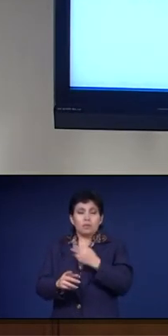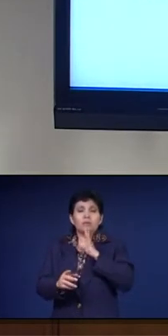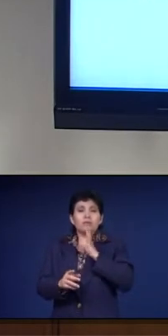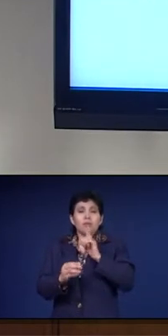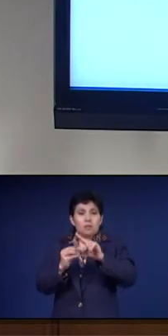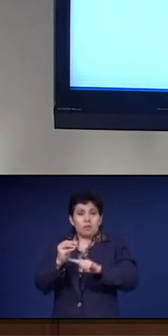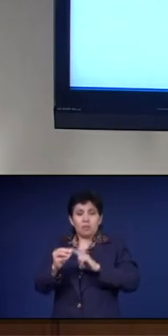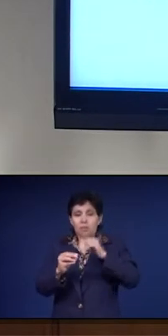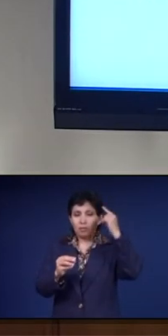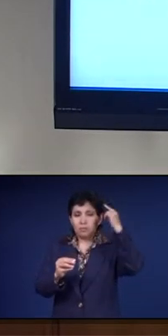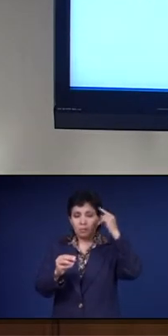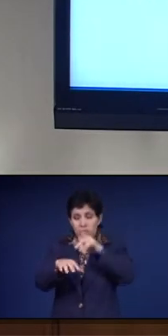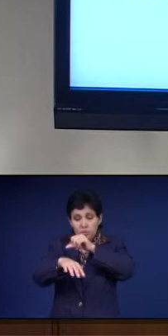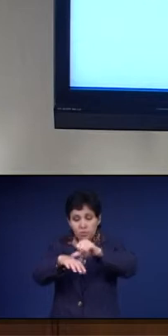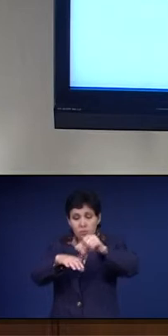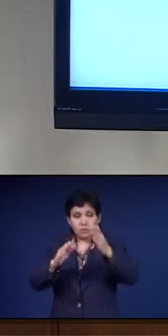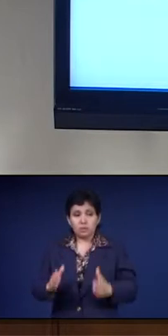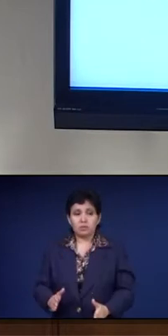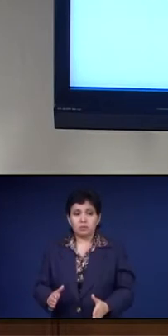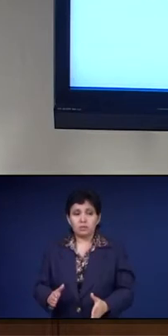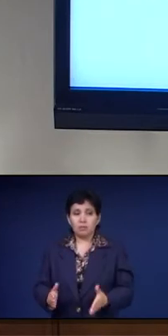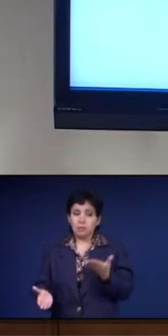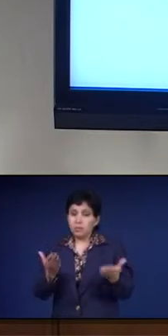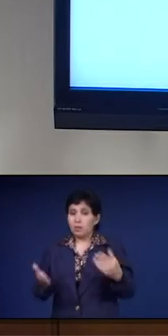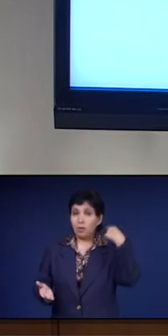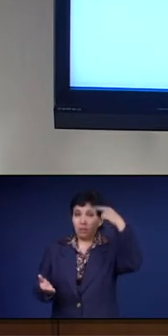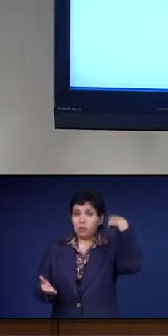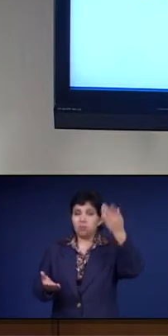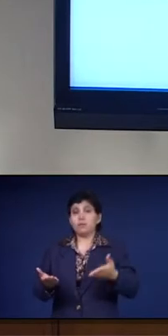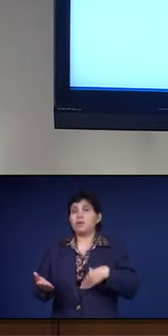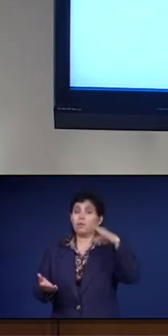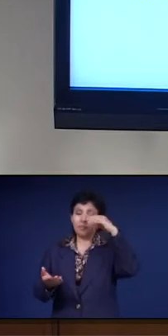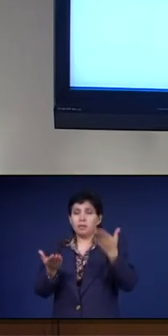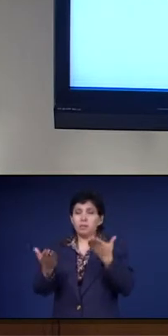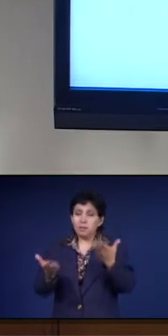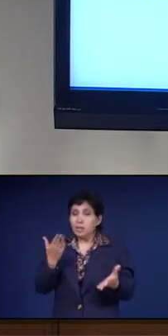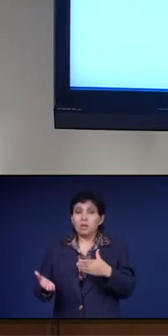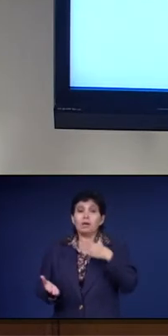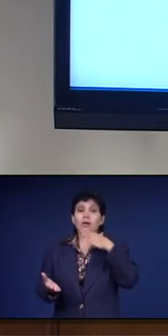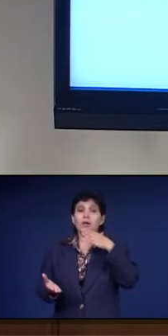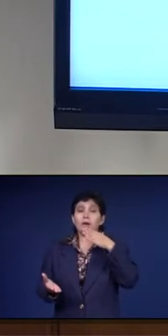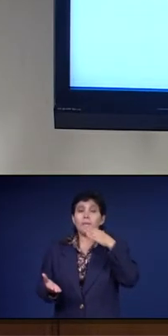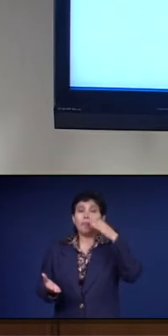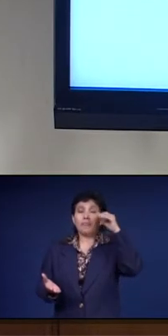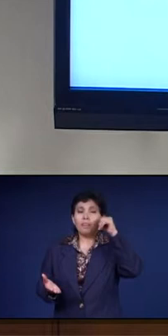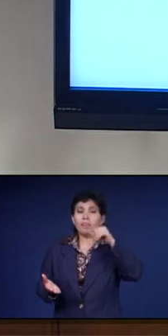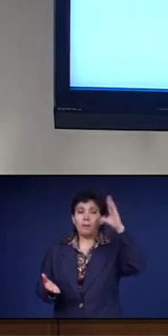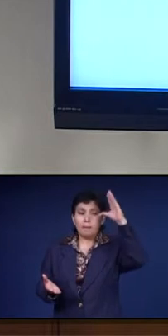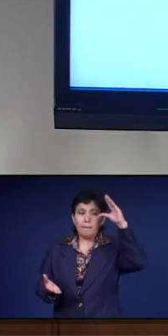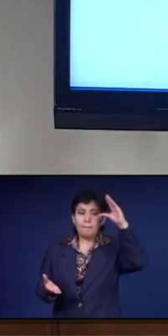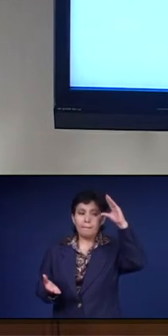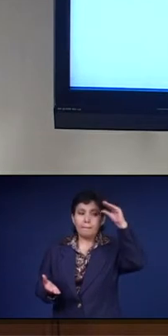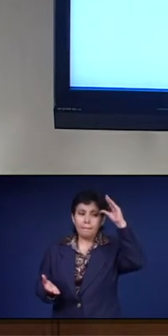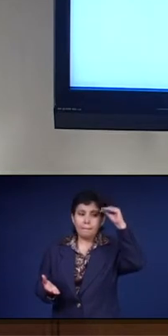surgeons, we have already made up our mind. He must be a man. He must be a male. And he must be a father figure. He must